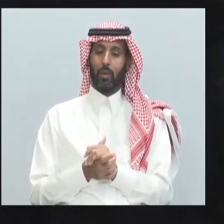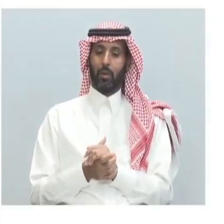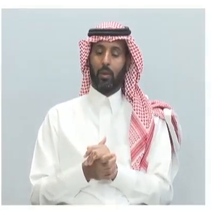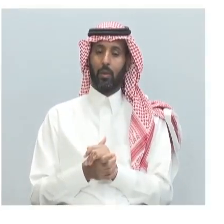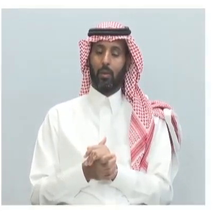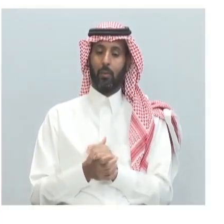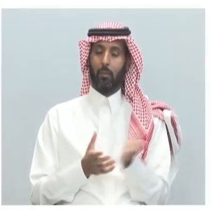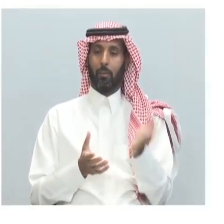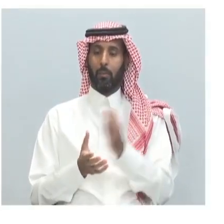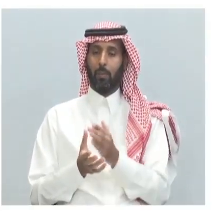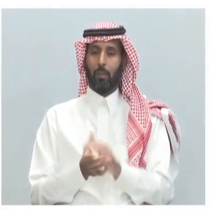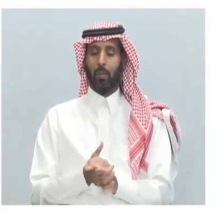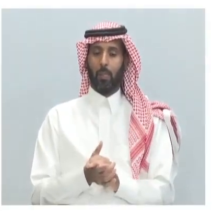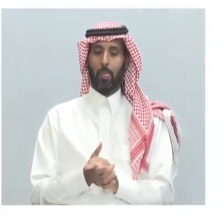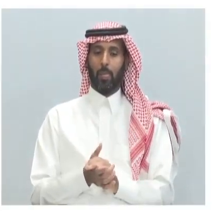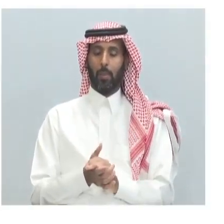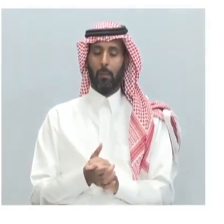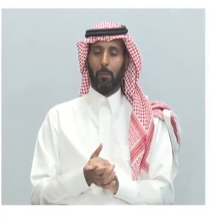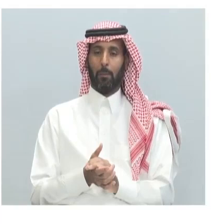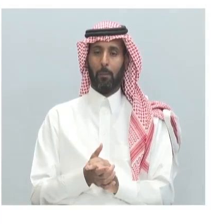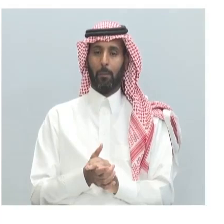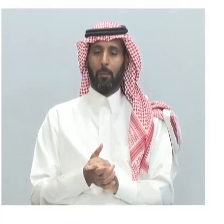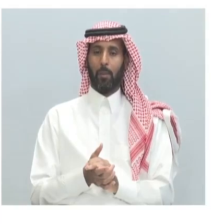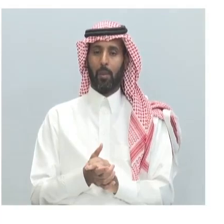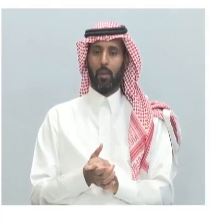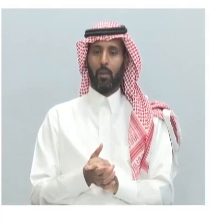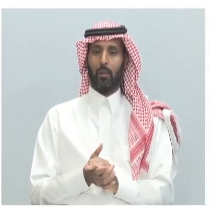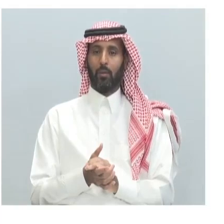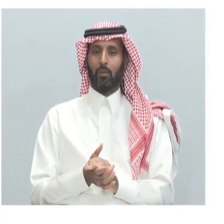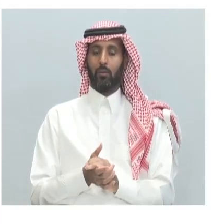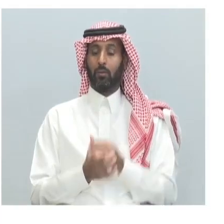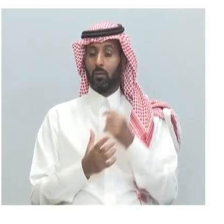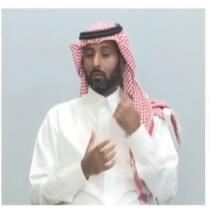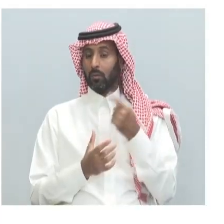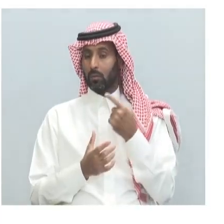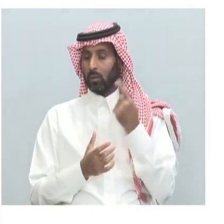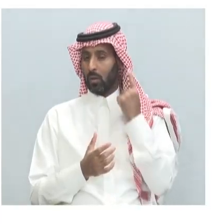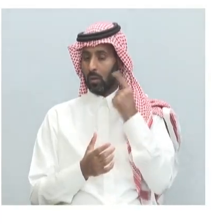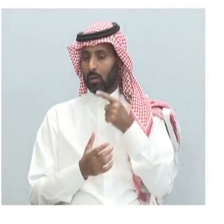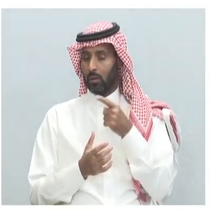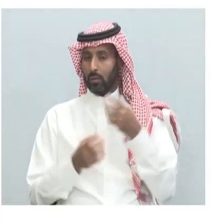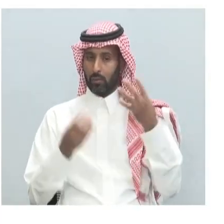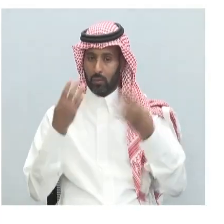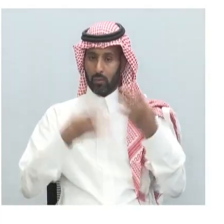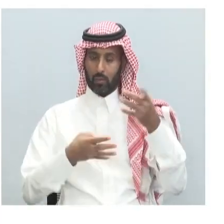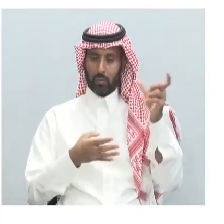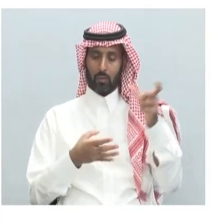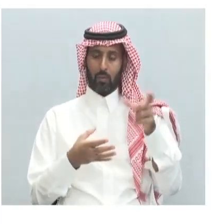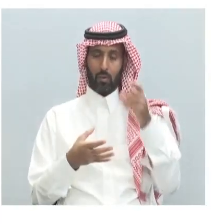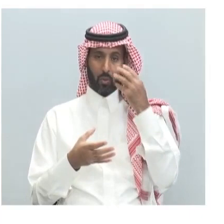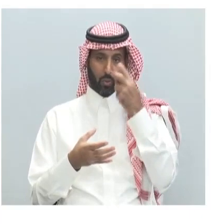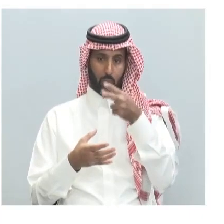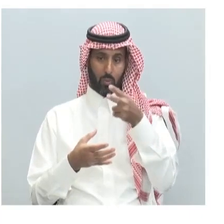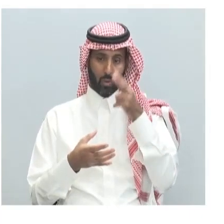excellent. Okay, now, number two, listen, say, and match. Again, listen, say, and match.